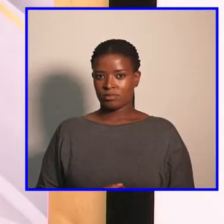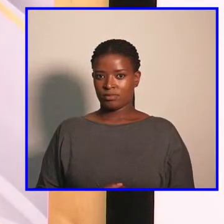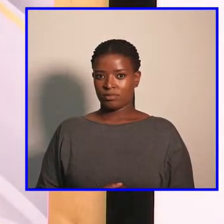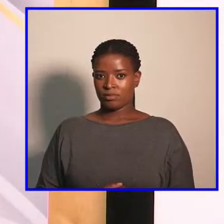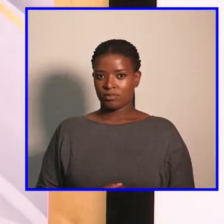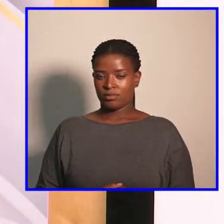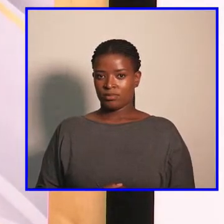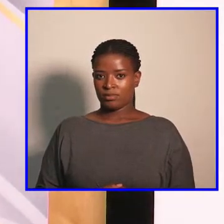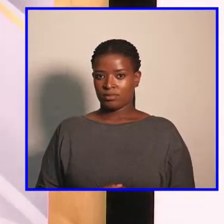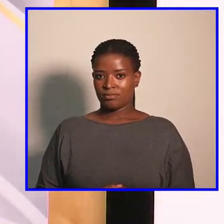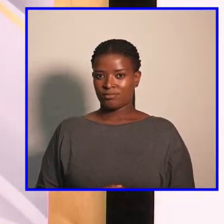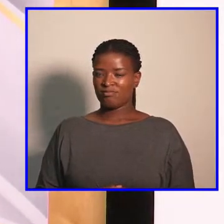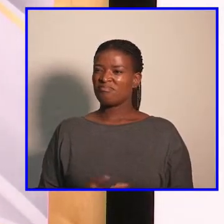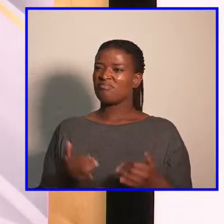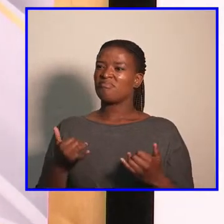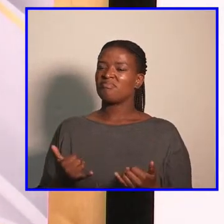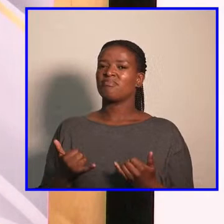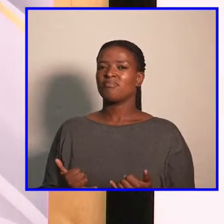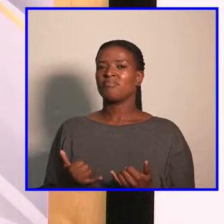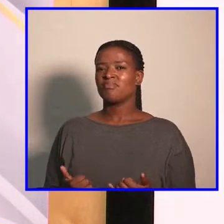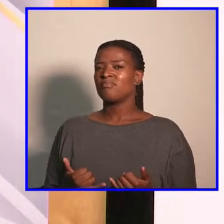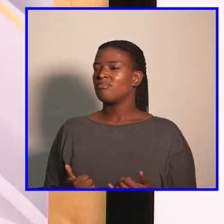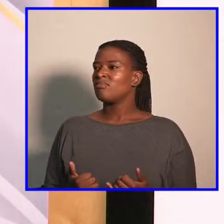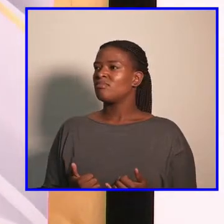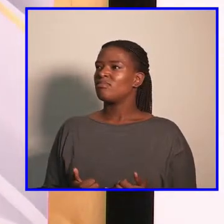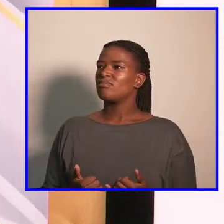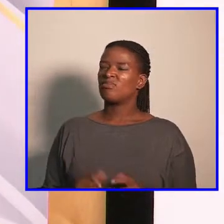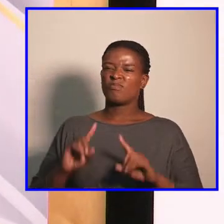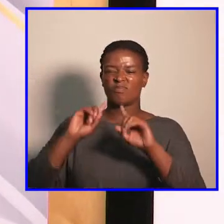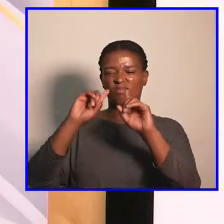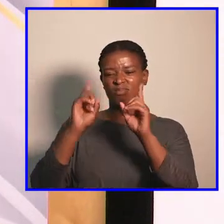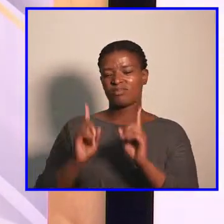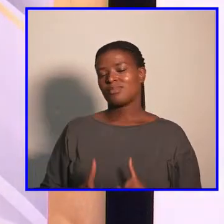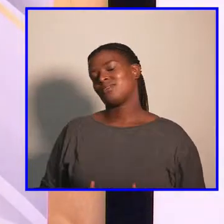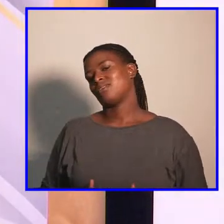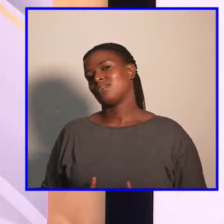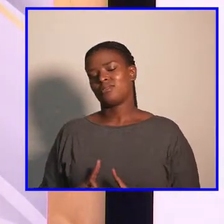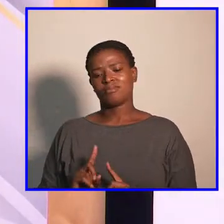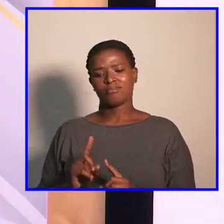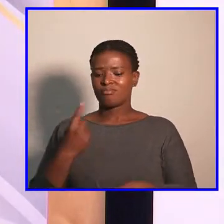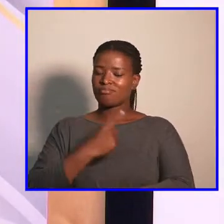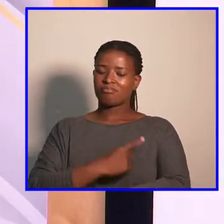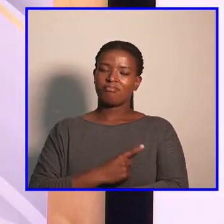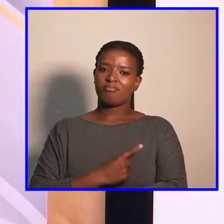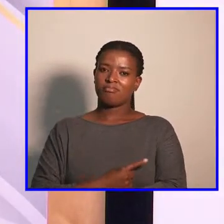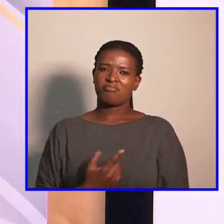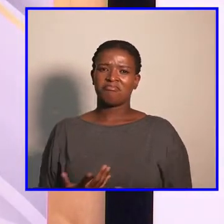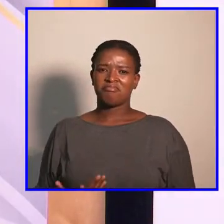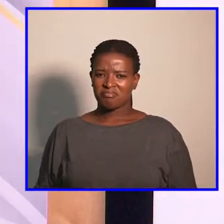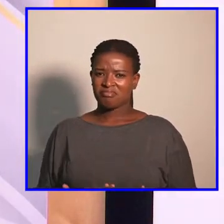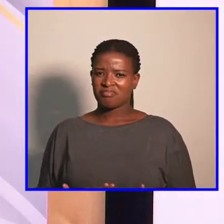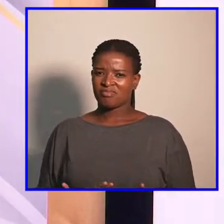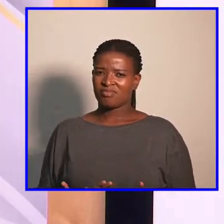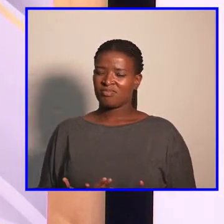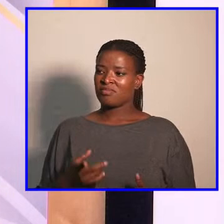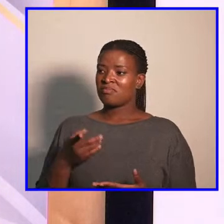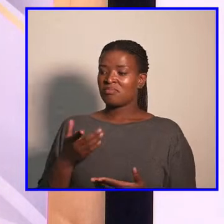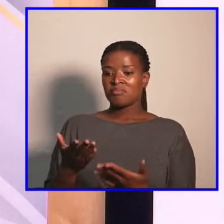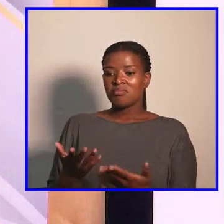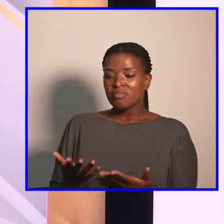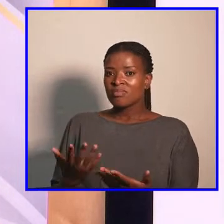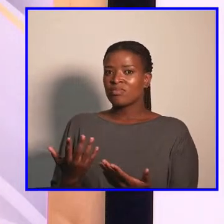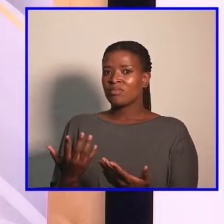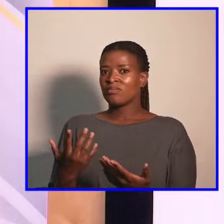Today is really a very, very special occasion. one of those occasions